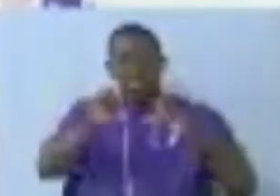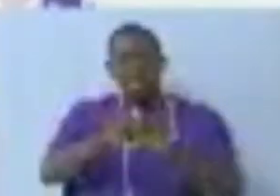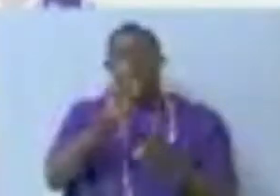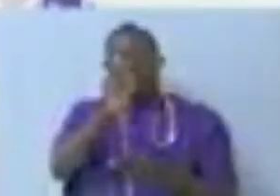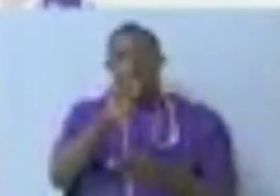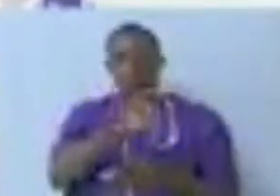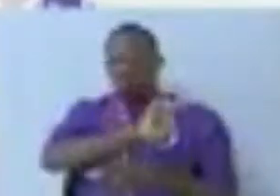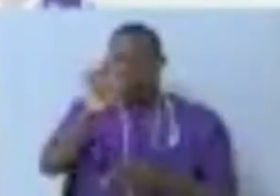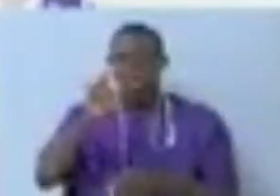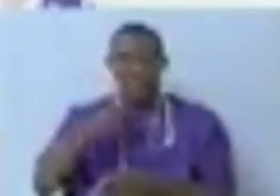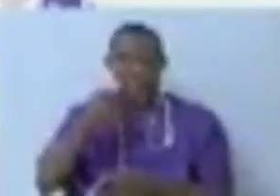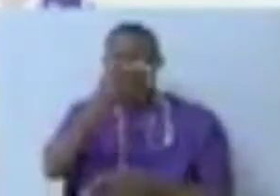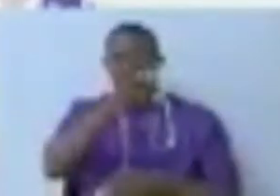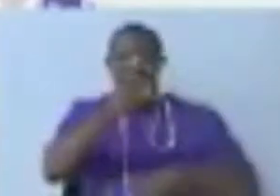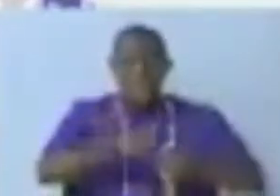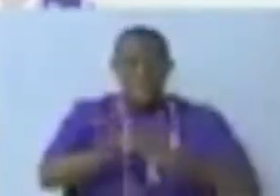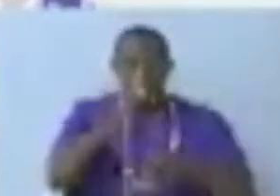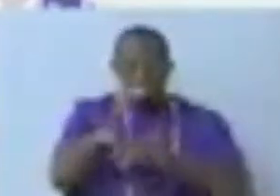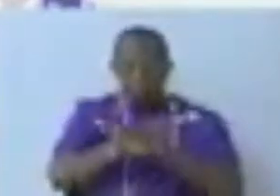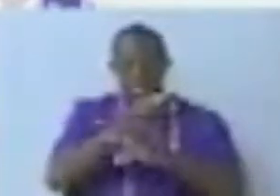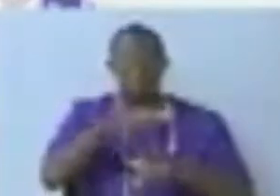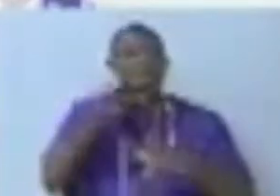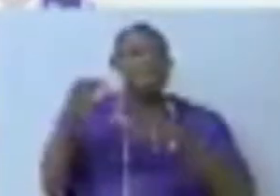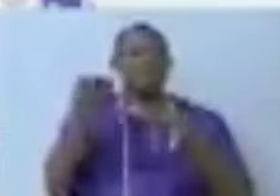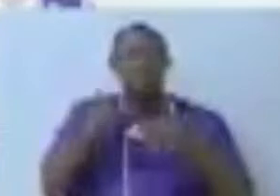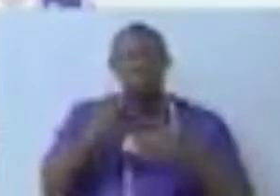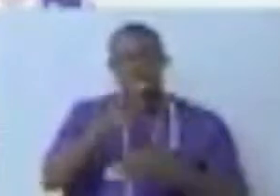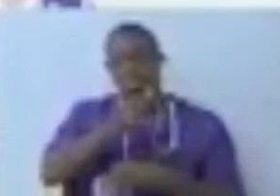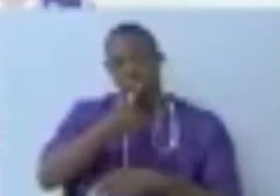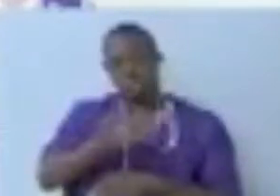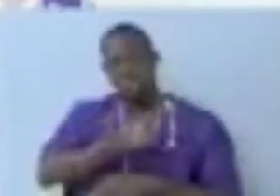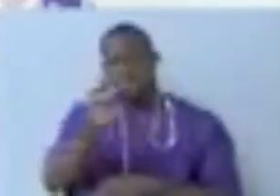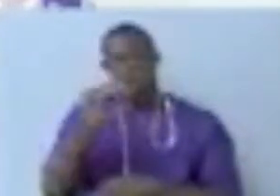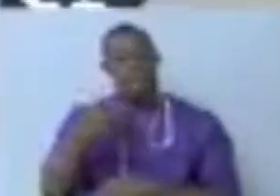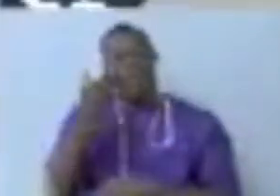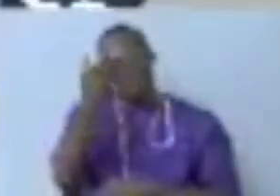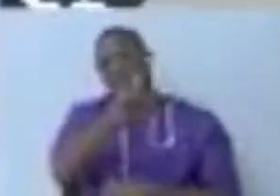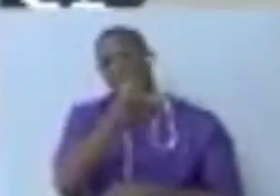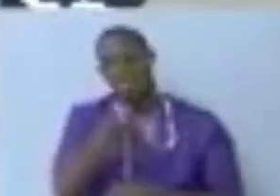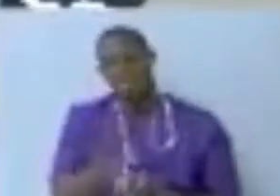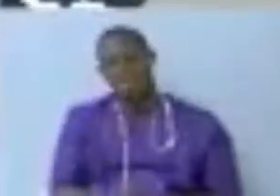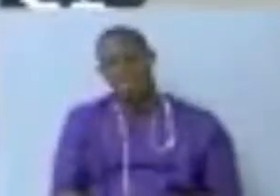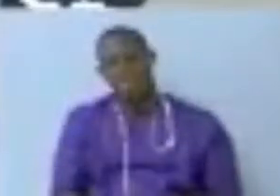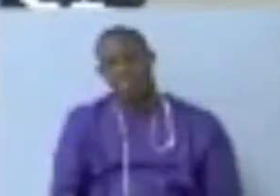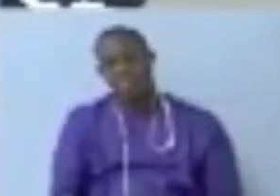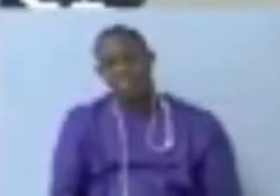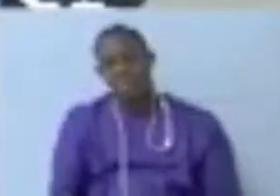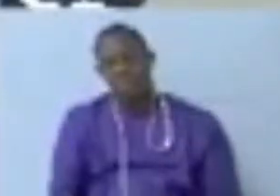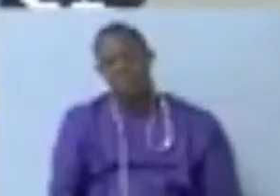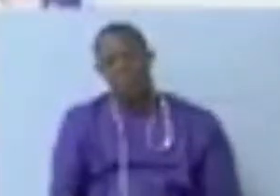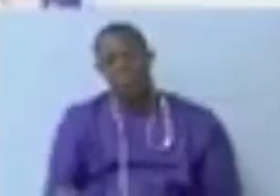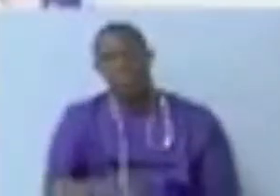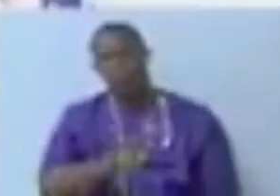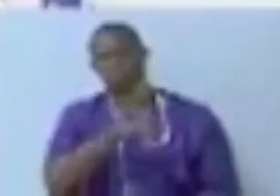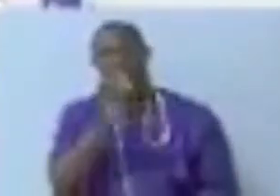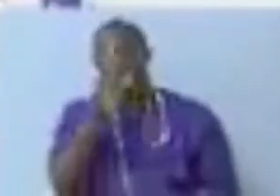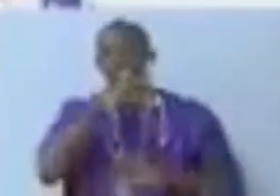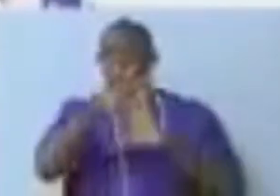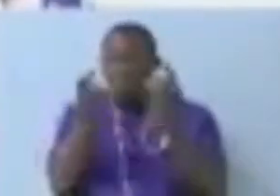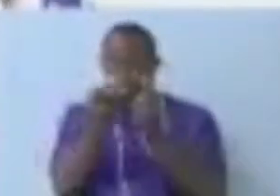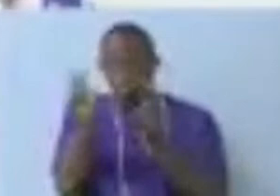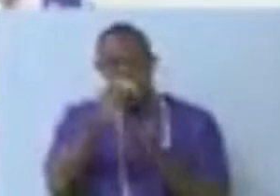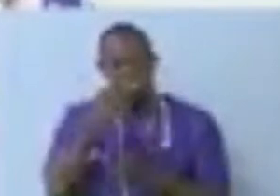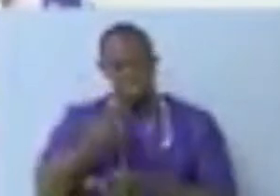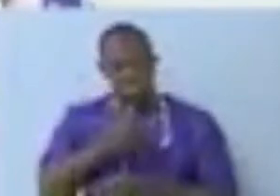of the executions. That's what I said. Please don't misquote me. No, I'm not misquoting you. Yes, you are. I'm not misquoting